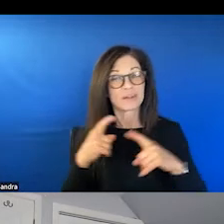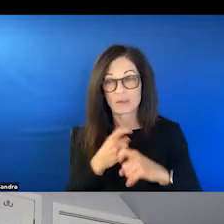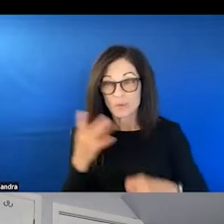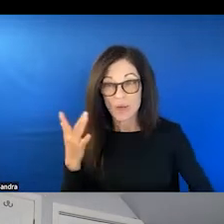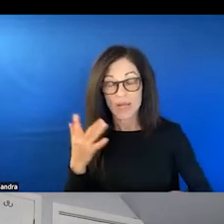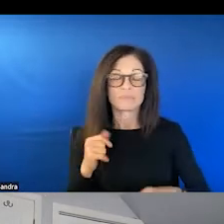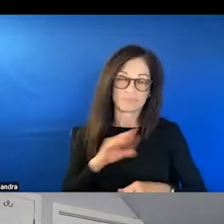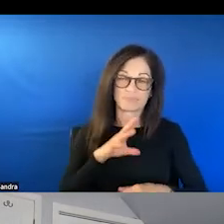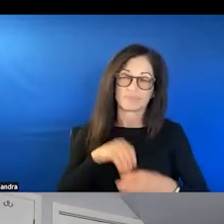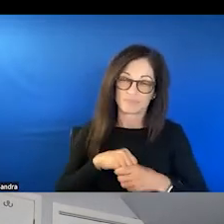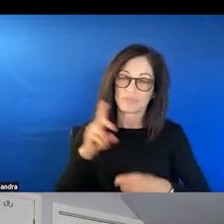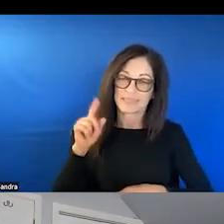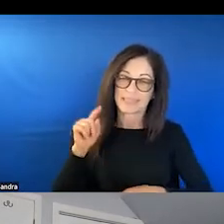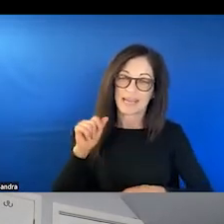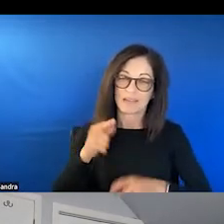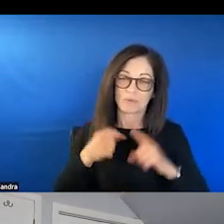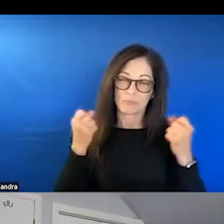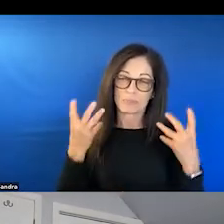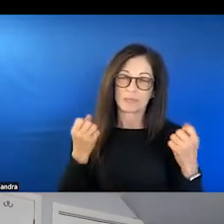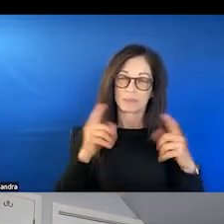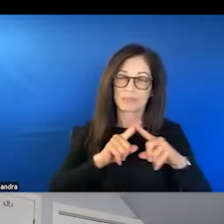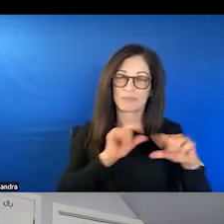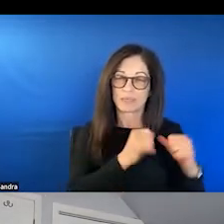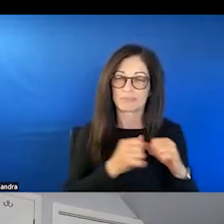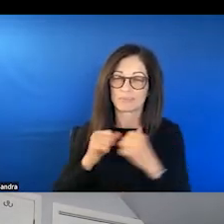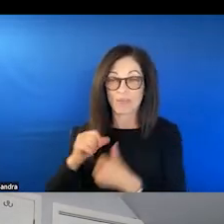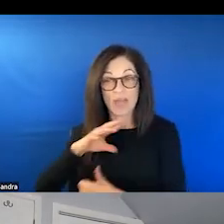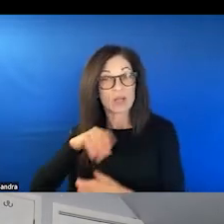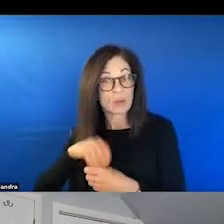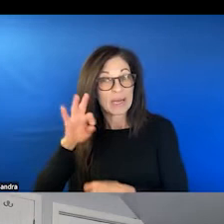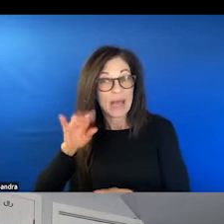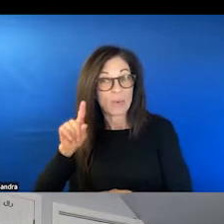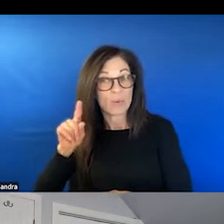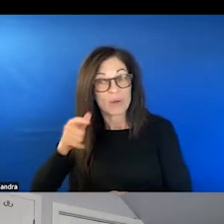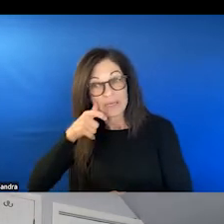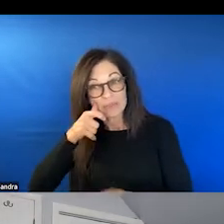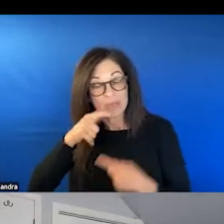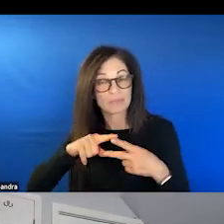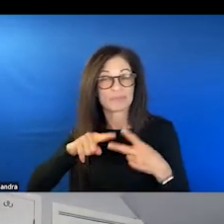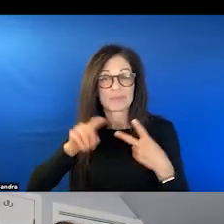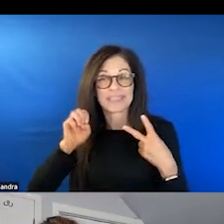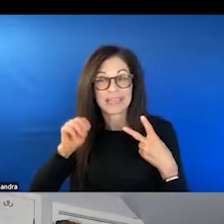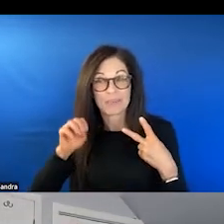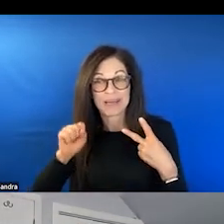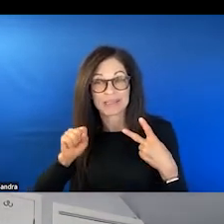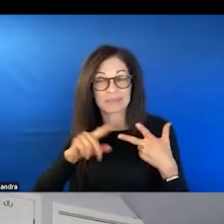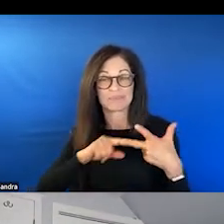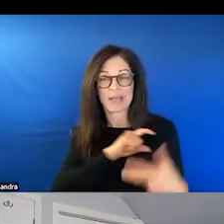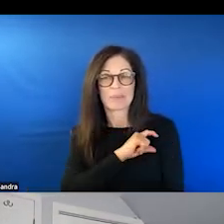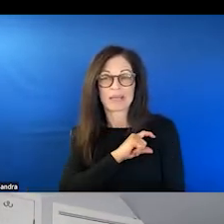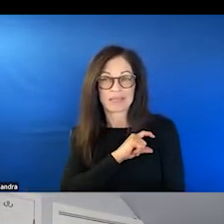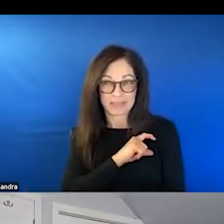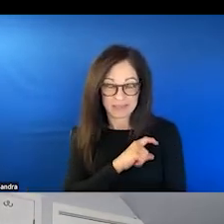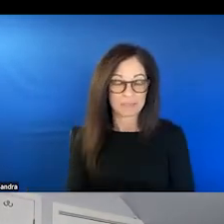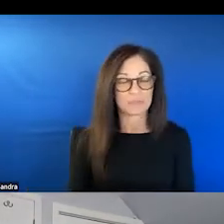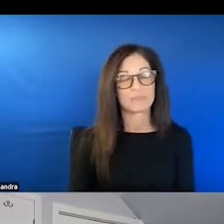course involves data from multiple agencies, including 911 dispatch, EMS, police, and the health department. This is something that we have a